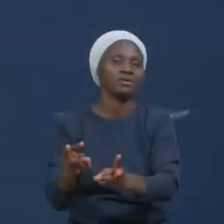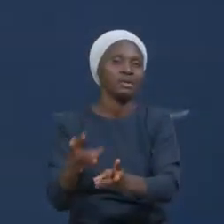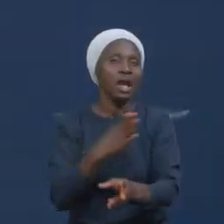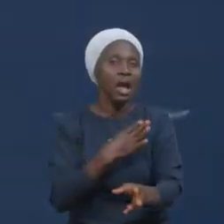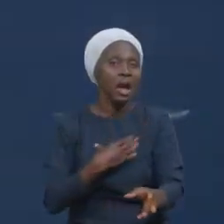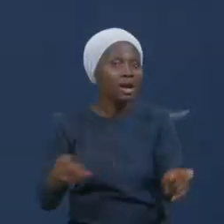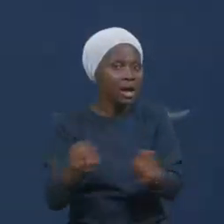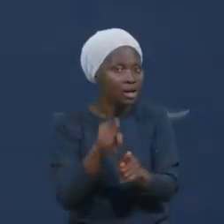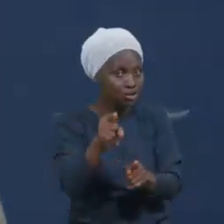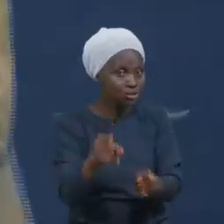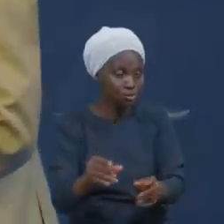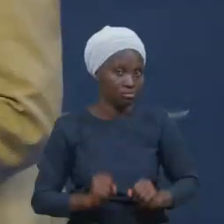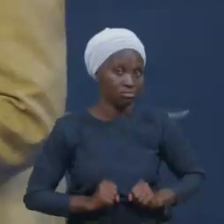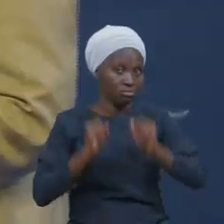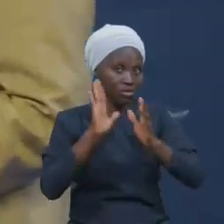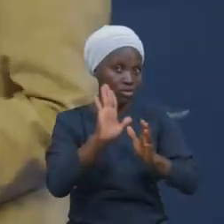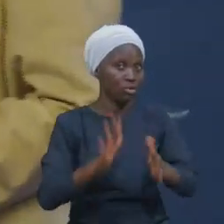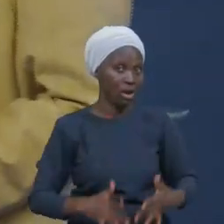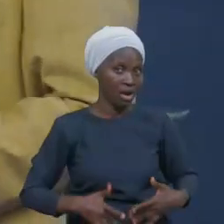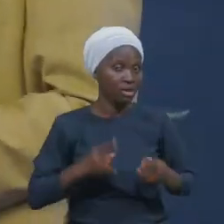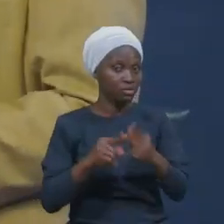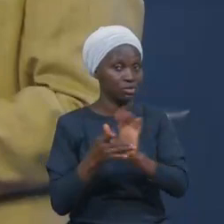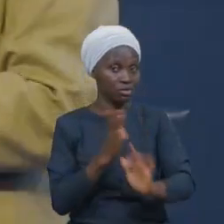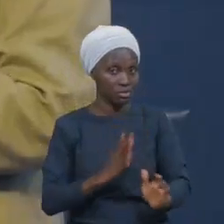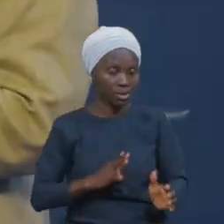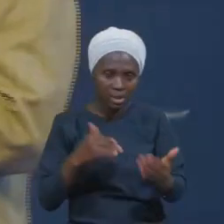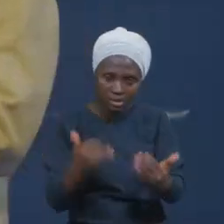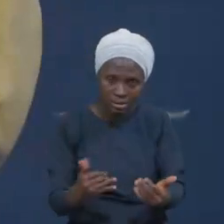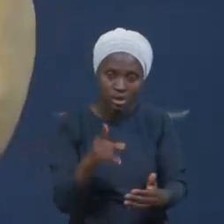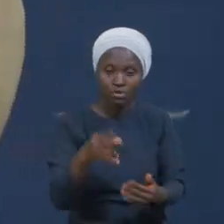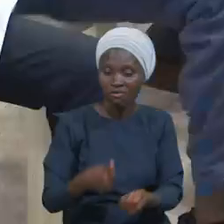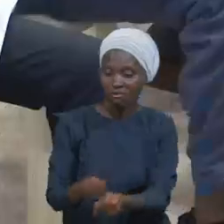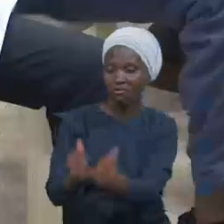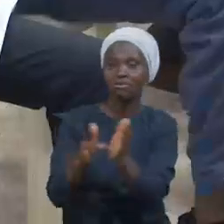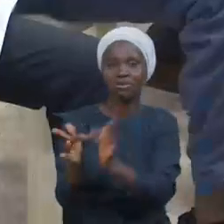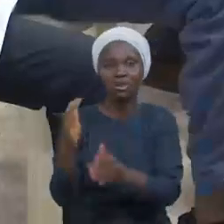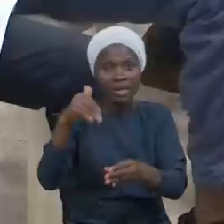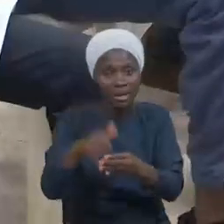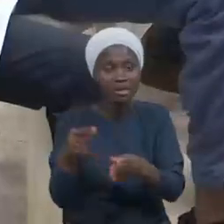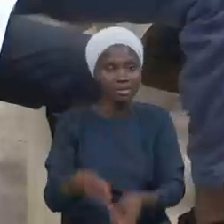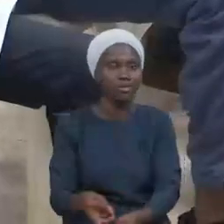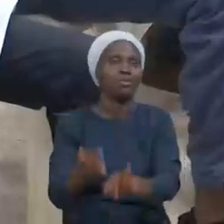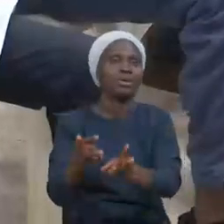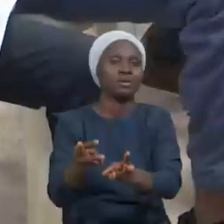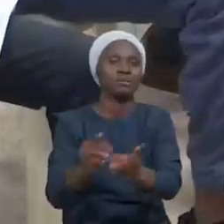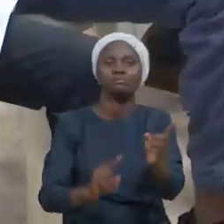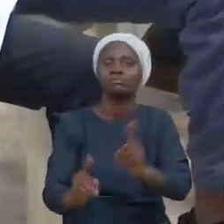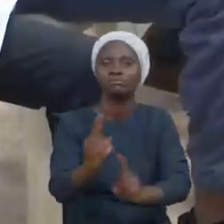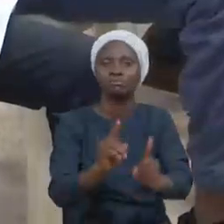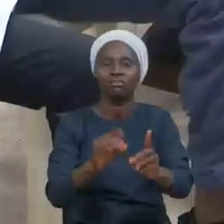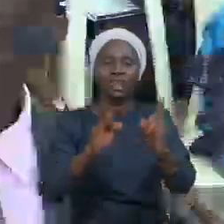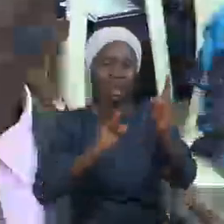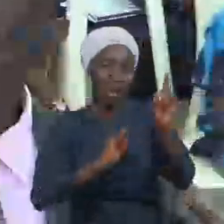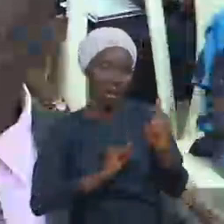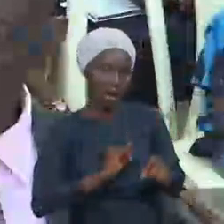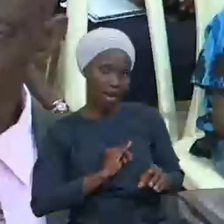Lord Jesus Christ, now you follow Jesus in the way. I will follow